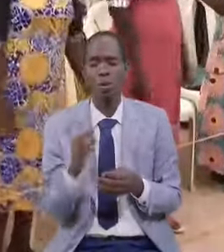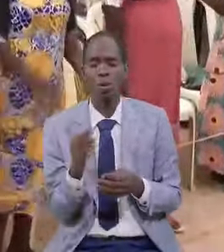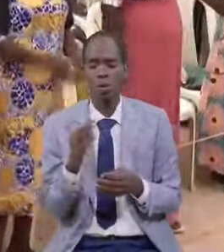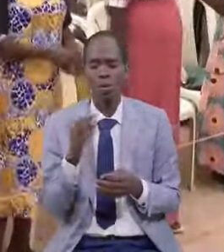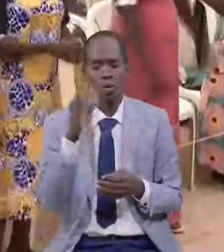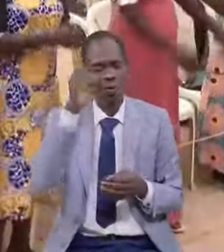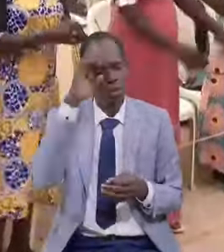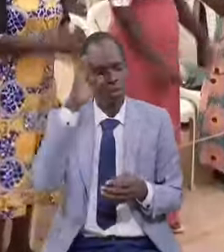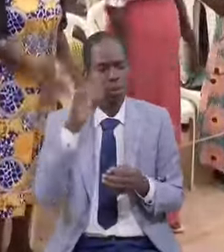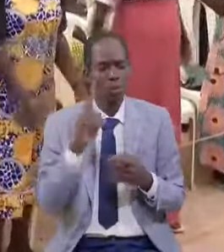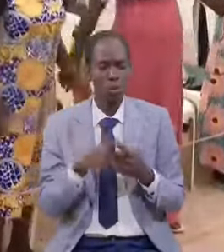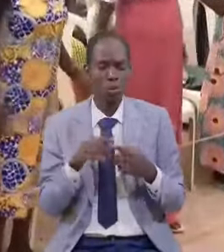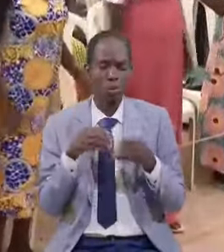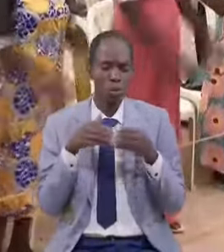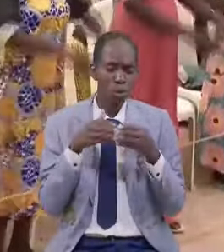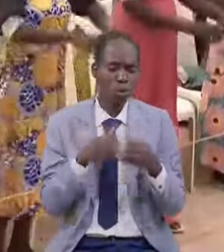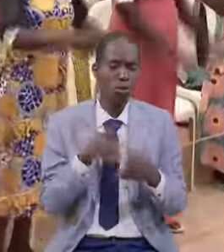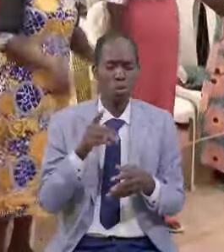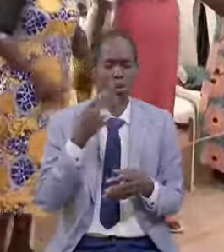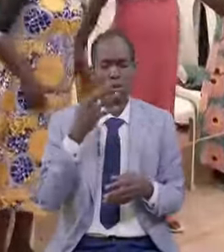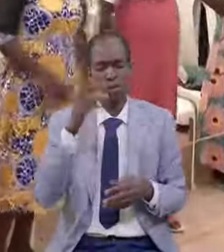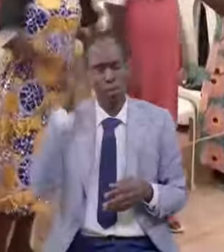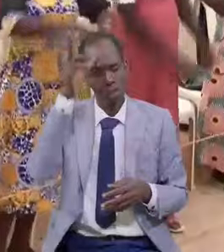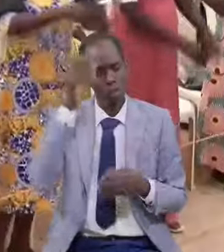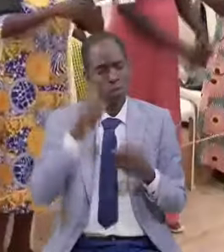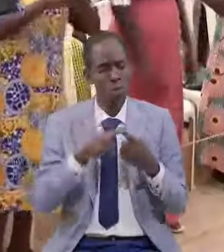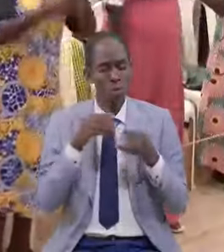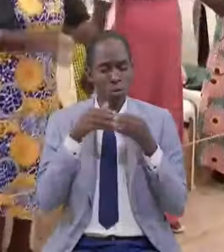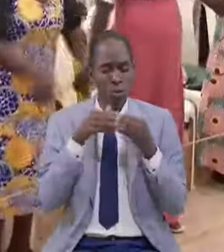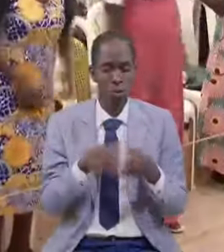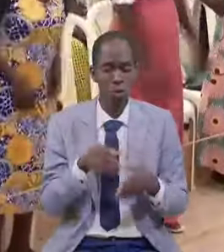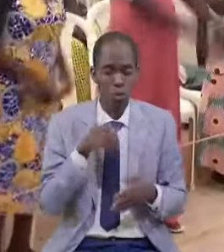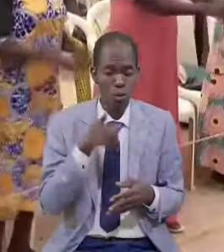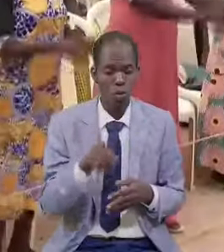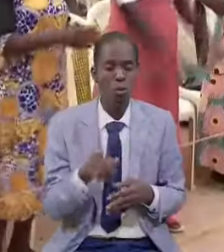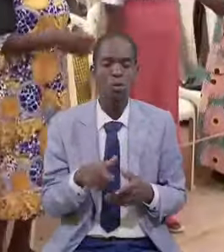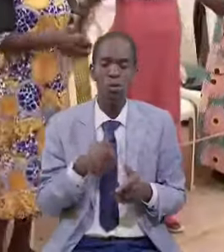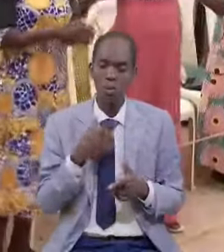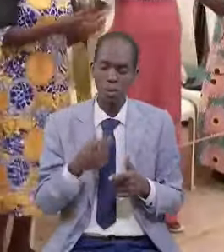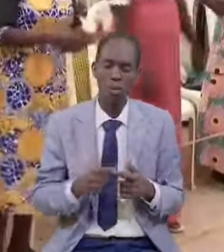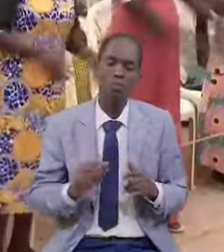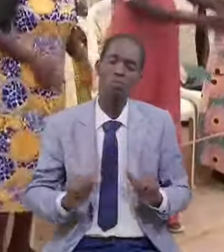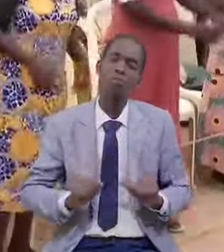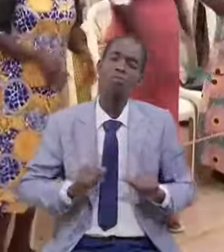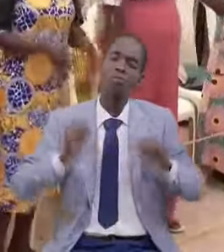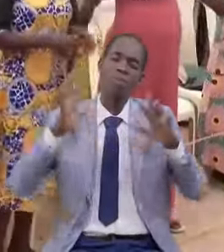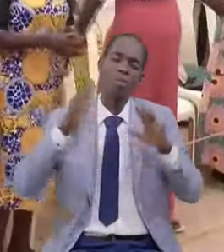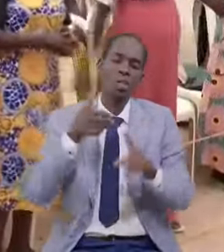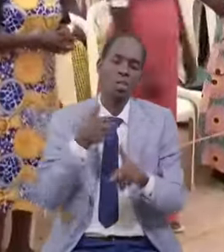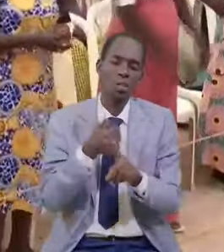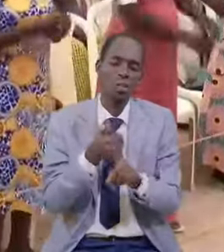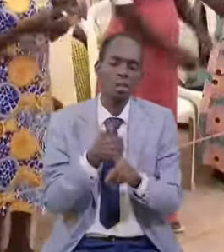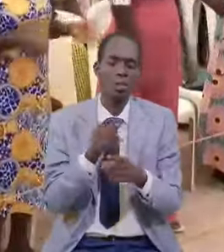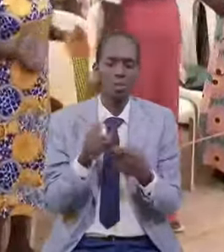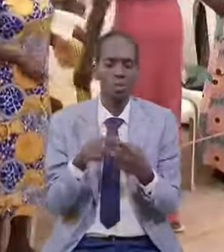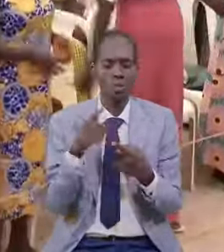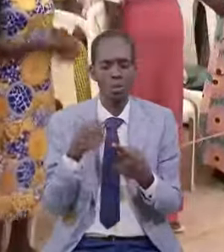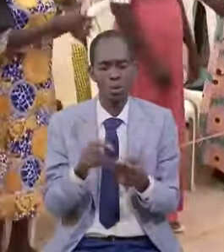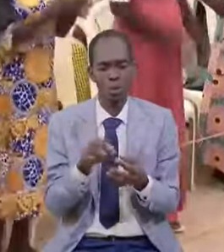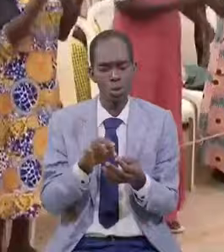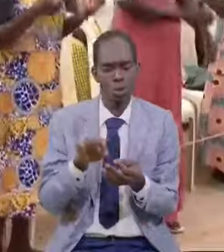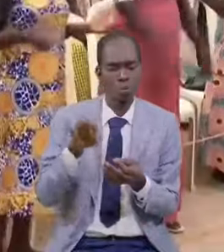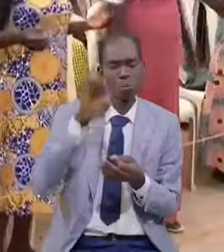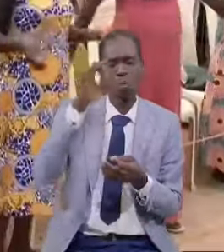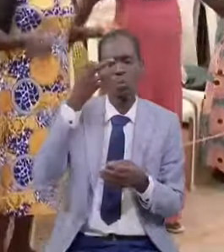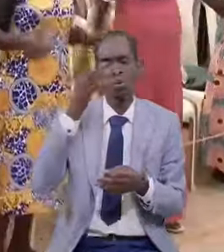time to Lead Me Oh Lord I give myself to your spirit I give myself to your spirit